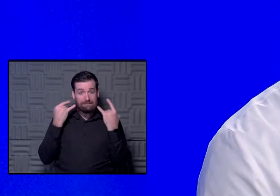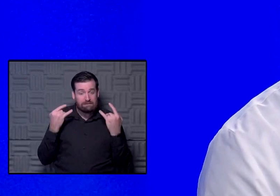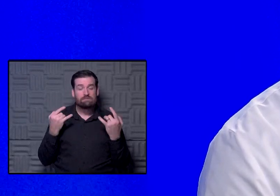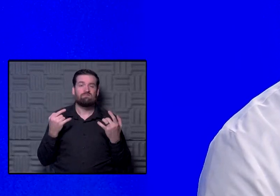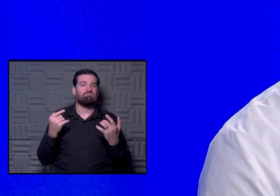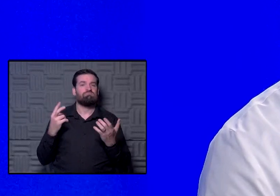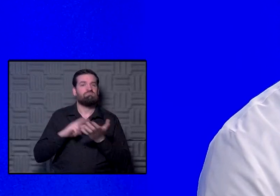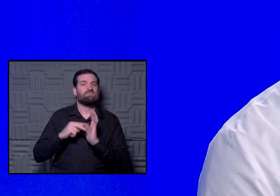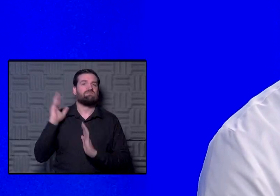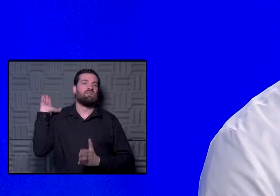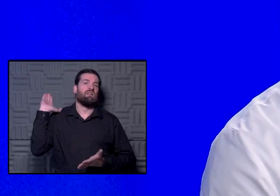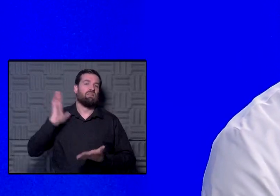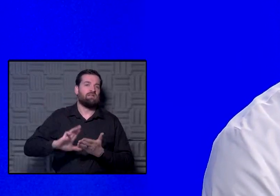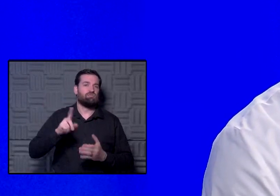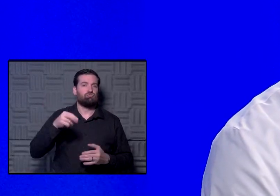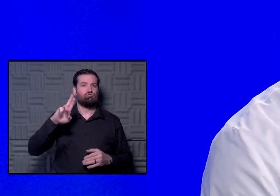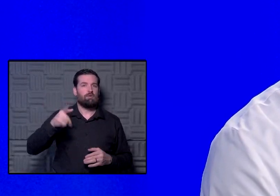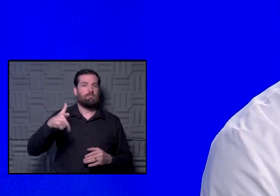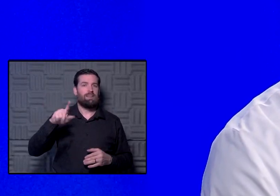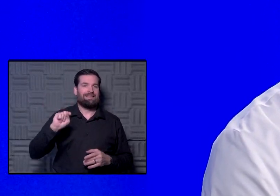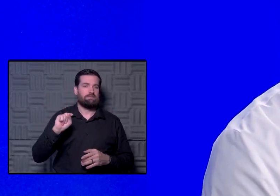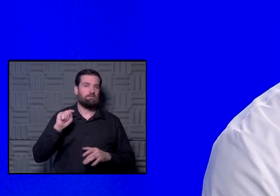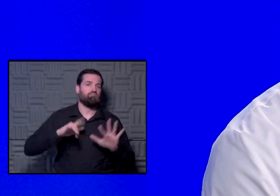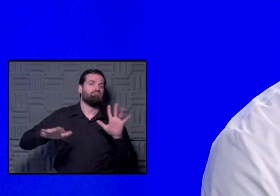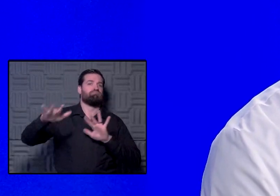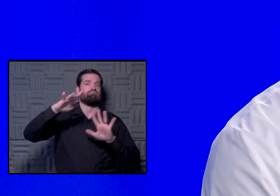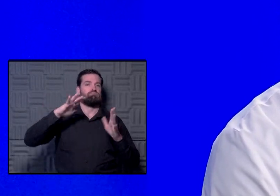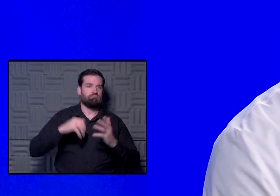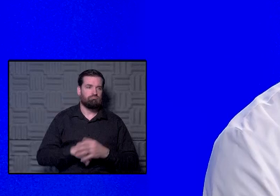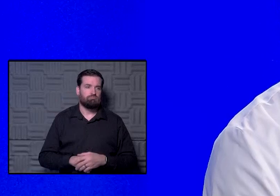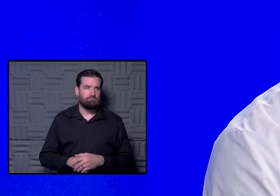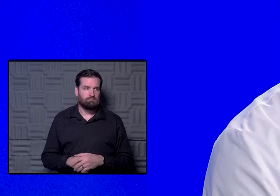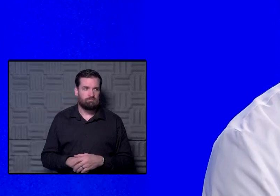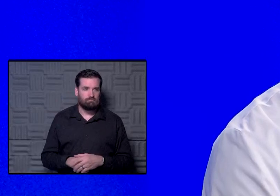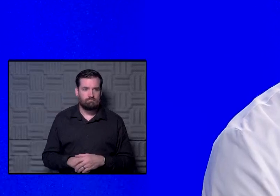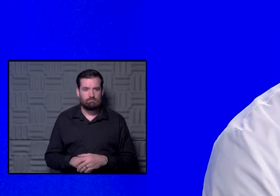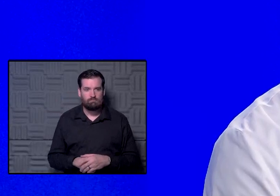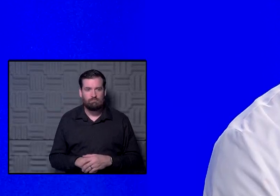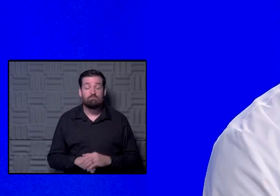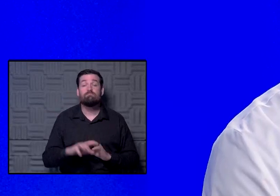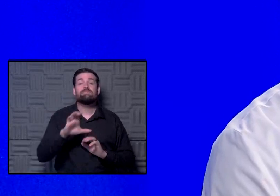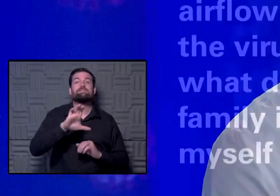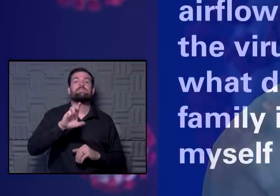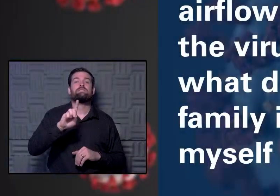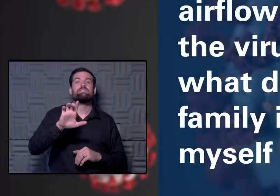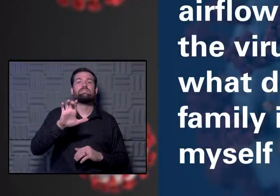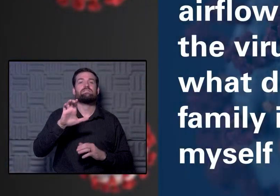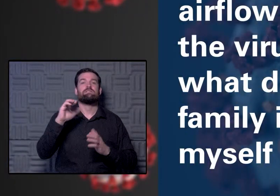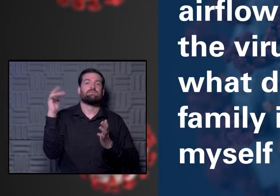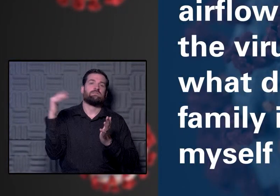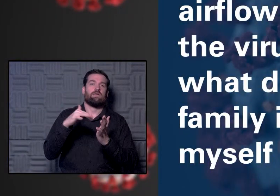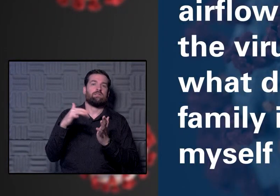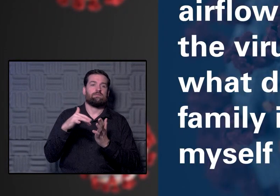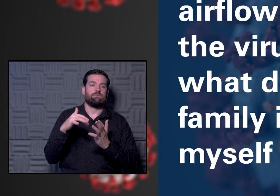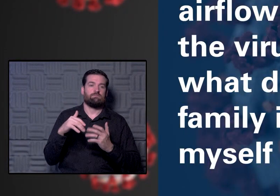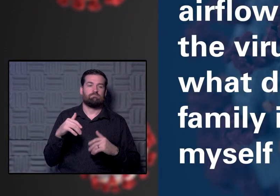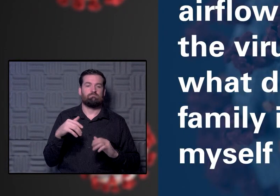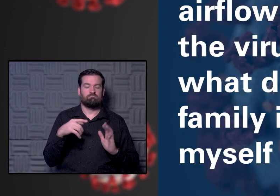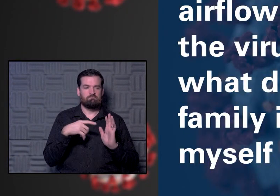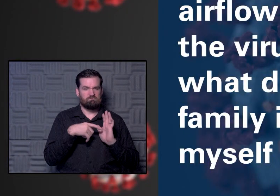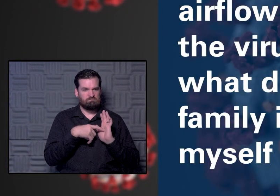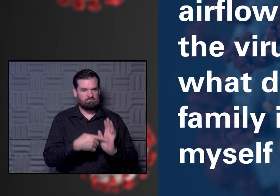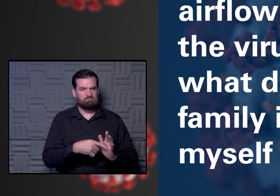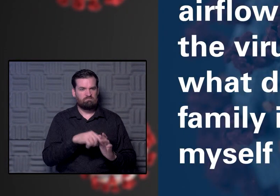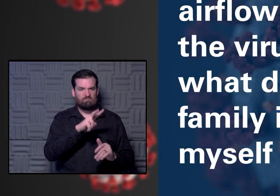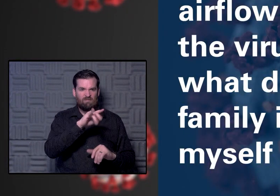be smaller droplets hanging in the air or anything of that nature. A CDC study shows direction,